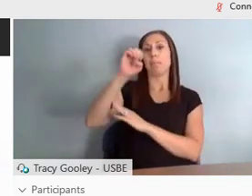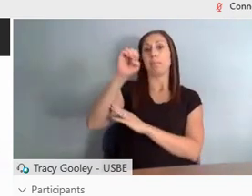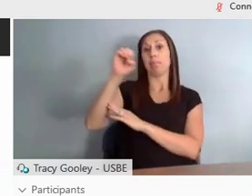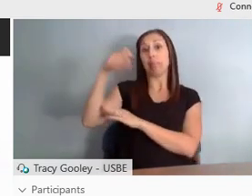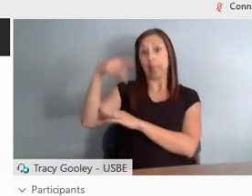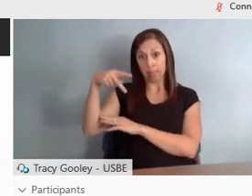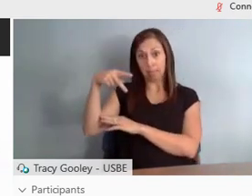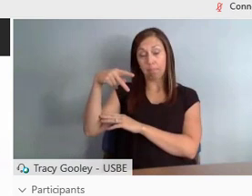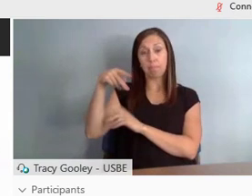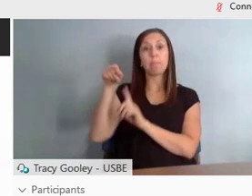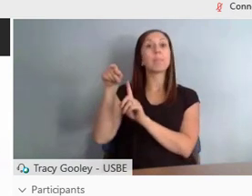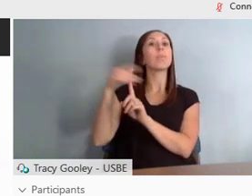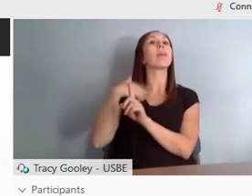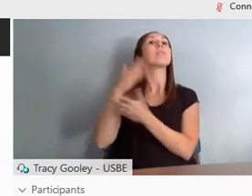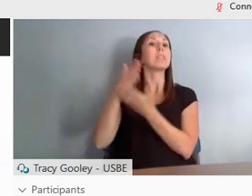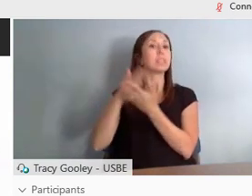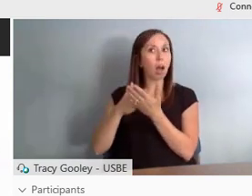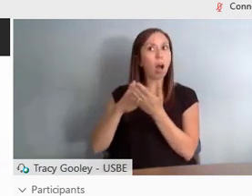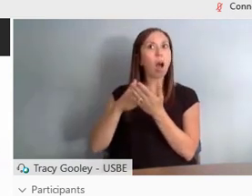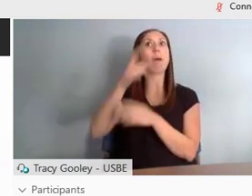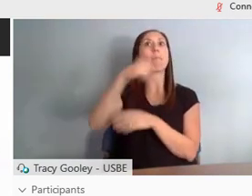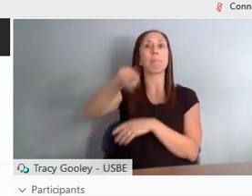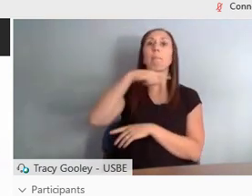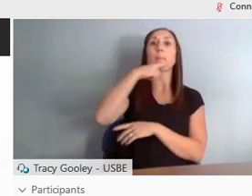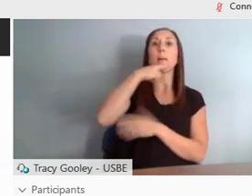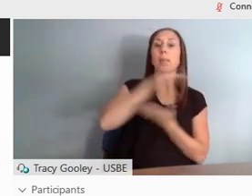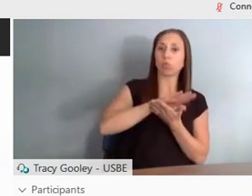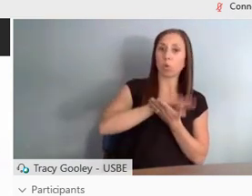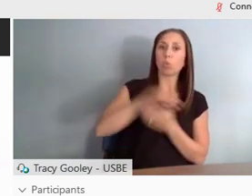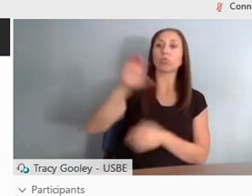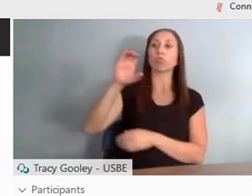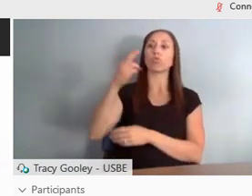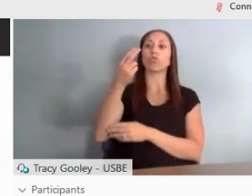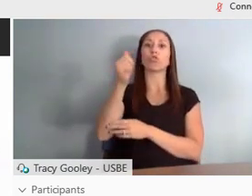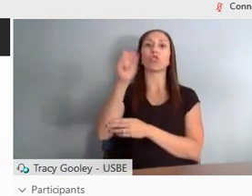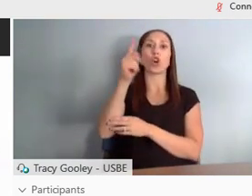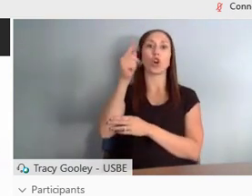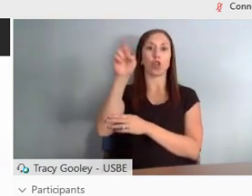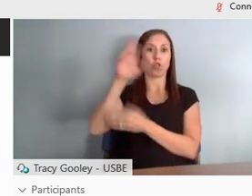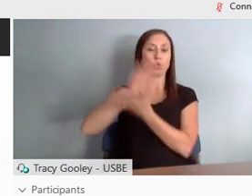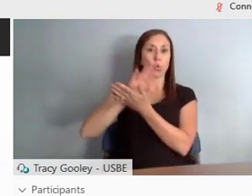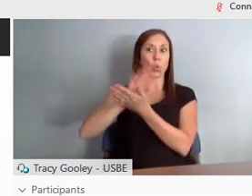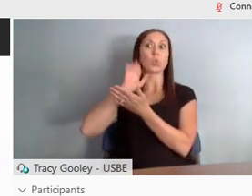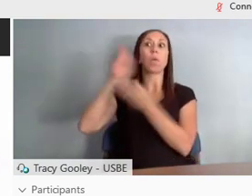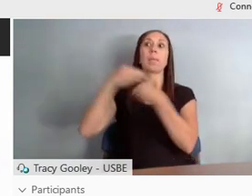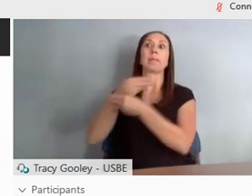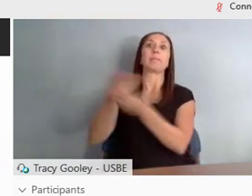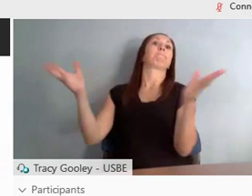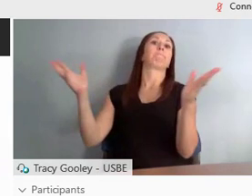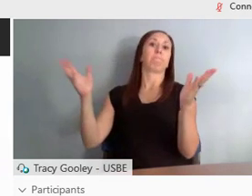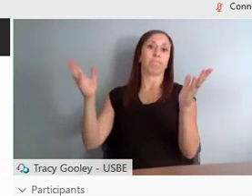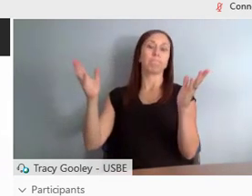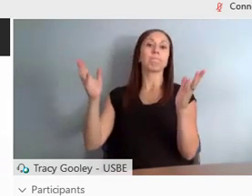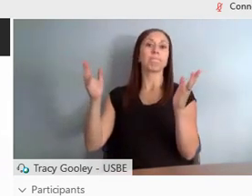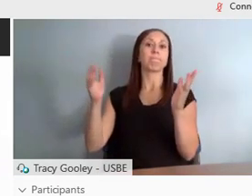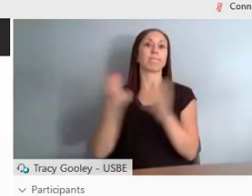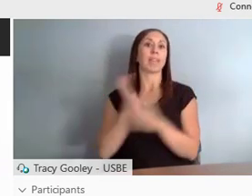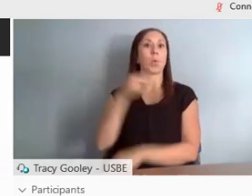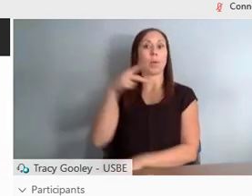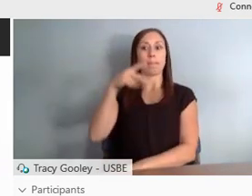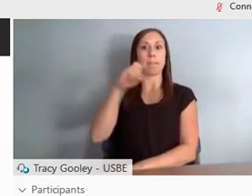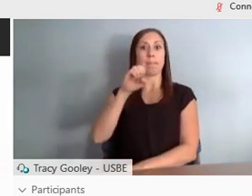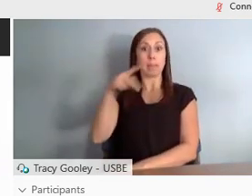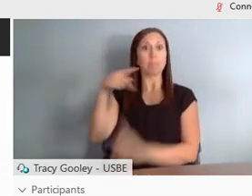have some public schools and charter schools, school districts and charter schools that may be administering our PEEP assessment and